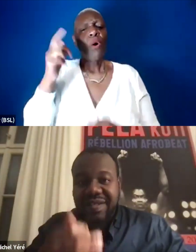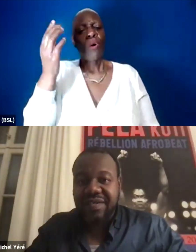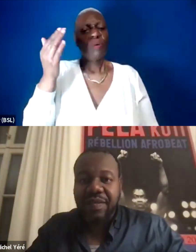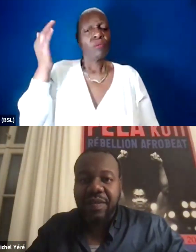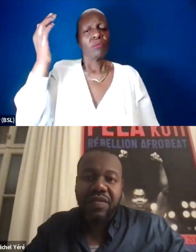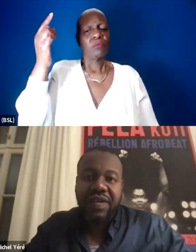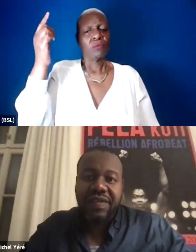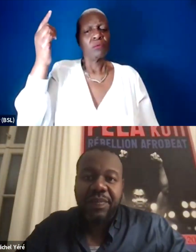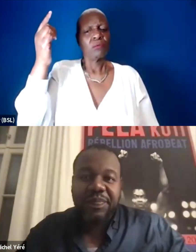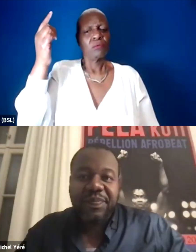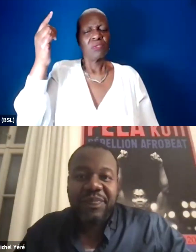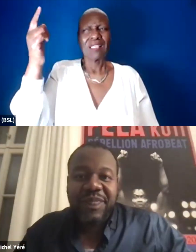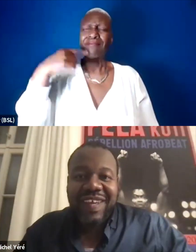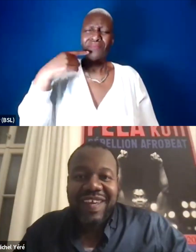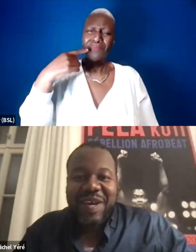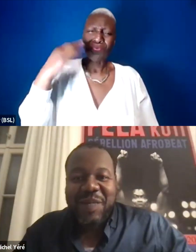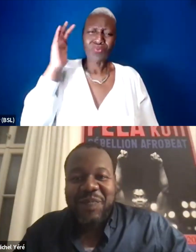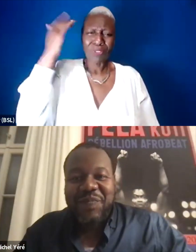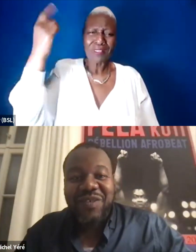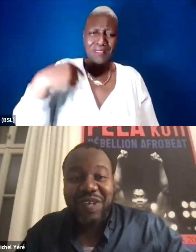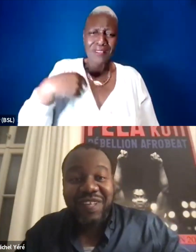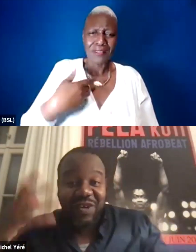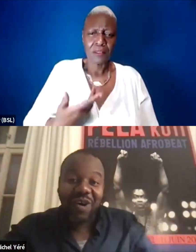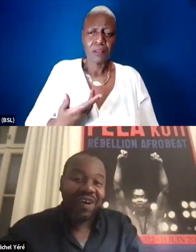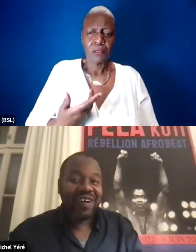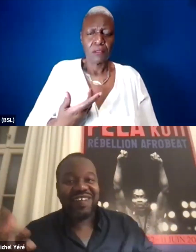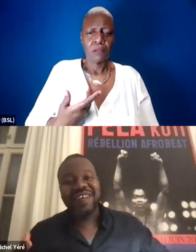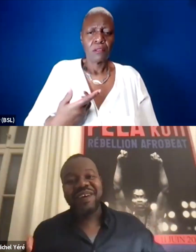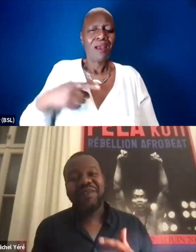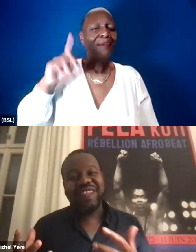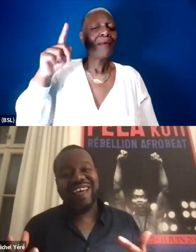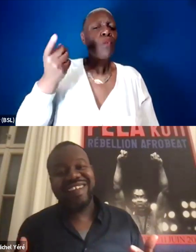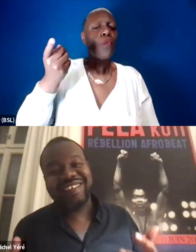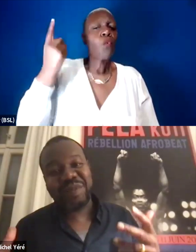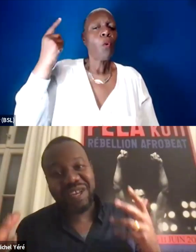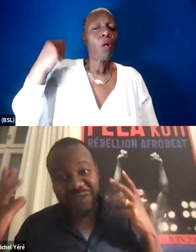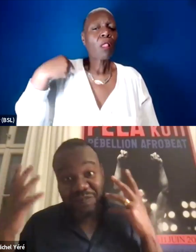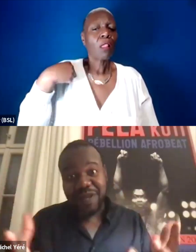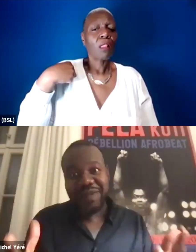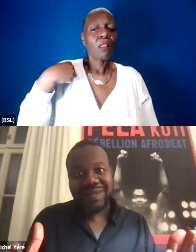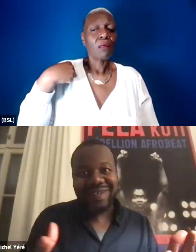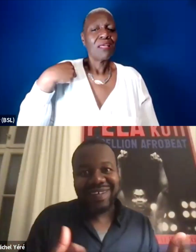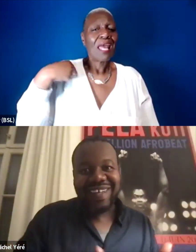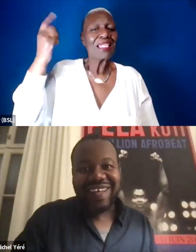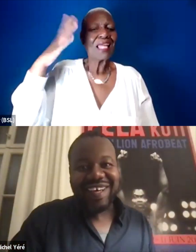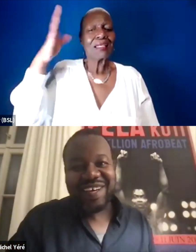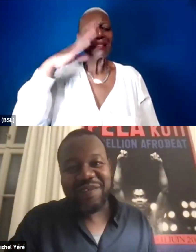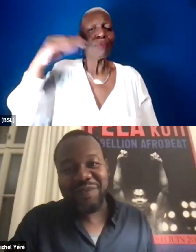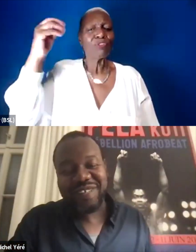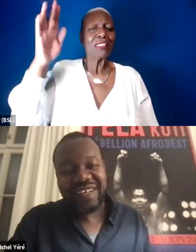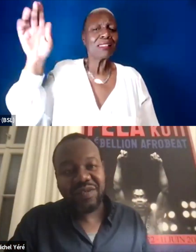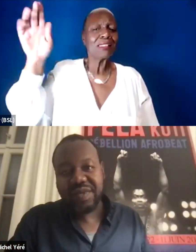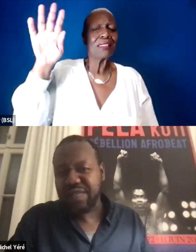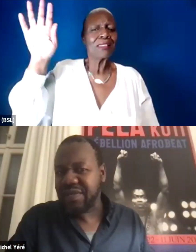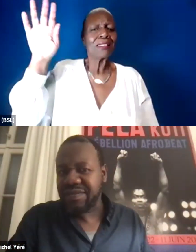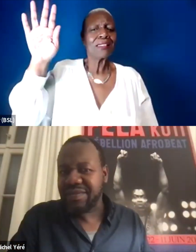in and says to him, "Are you crazy?" So he doesn't call for that. It's some kind of a spirit, a